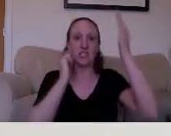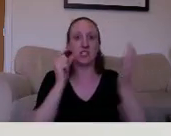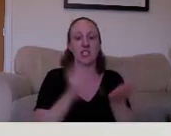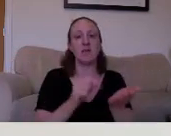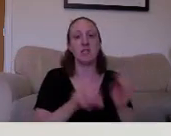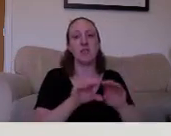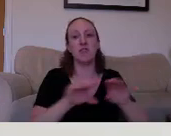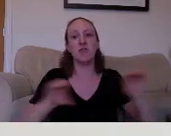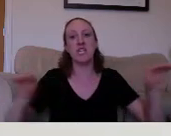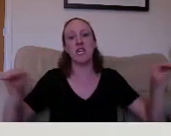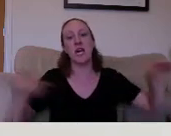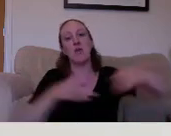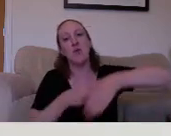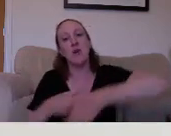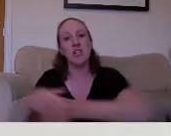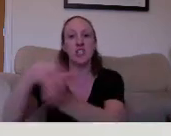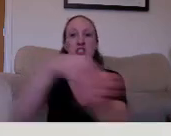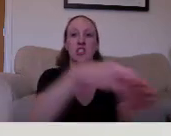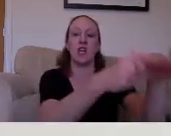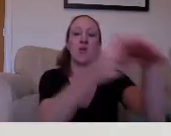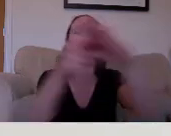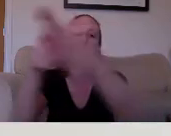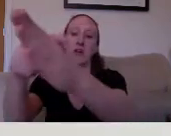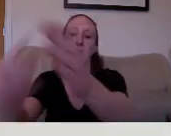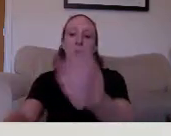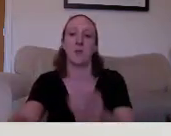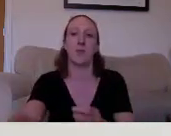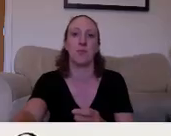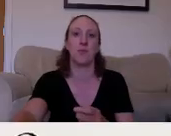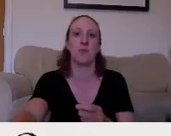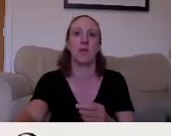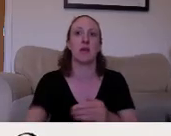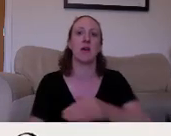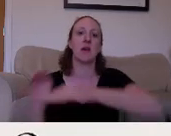witch tapped the broomstick and whoosh, they were gone.